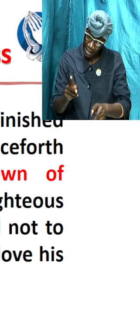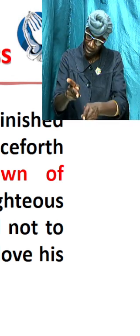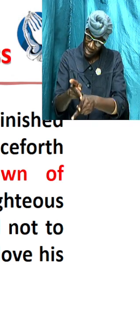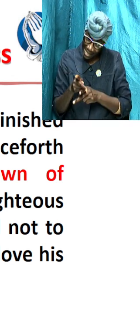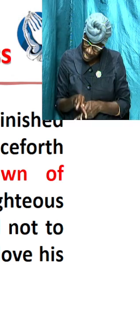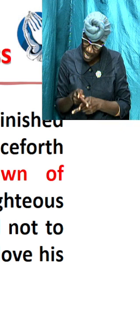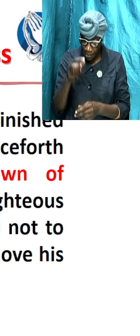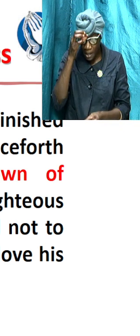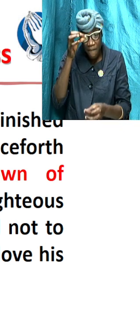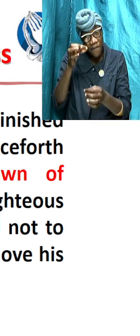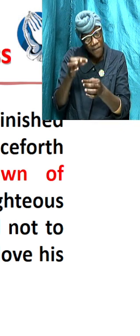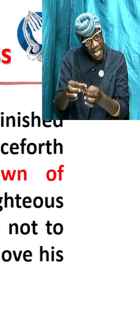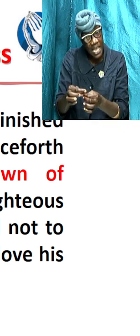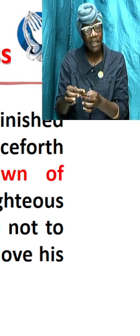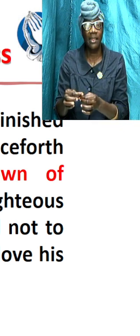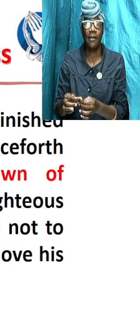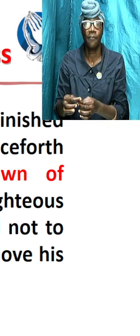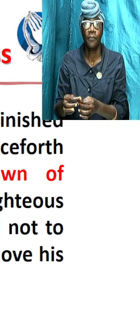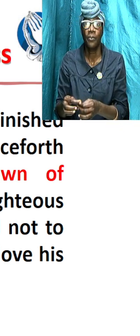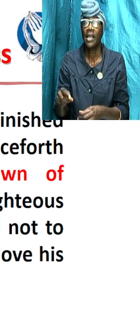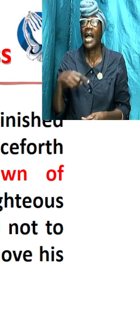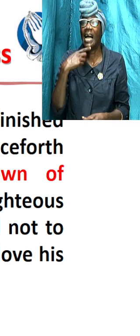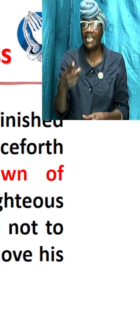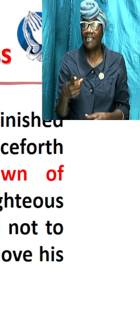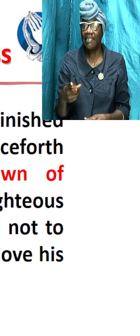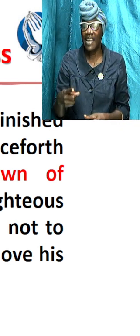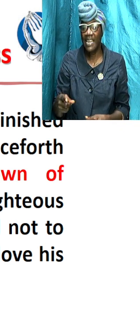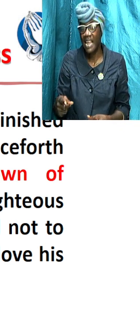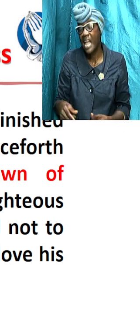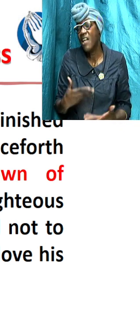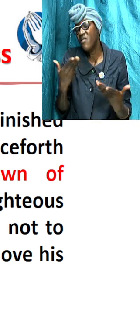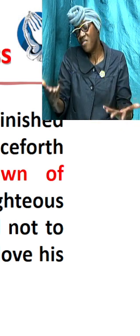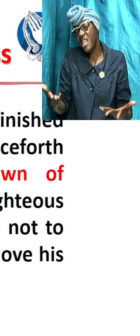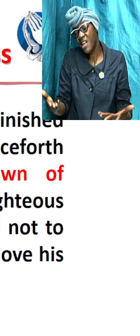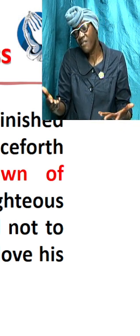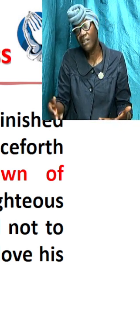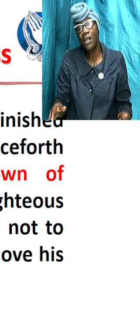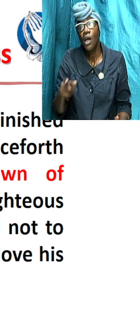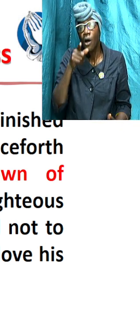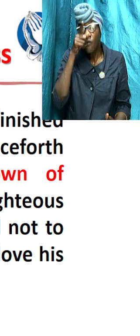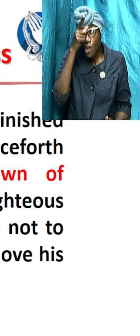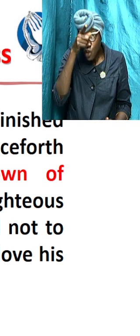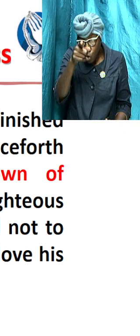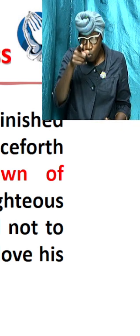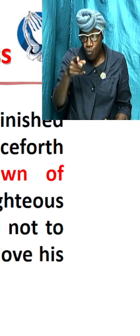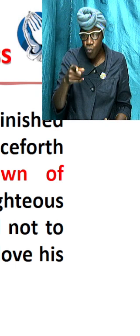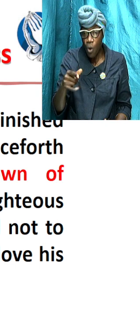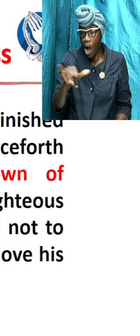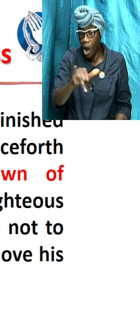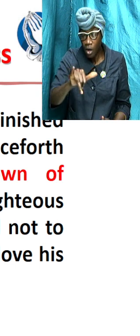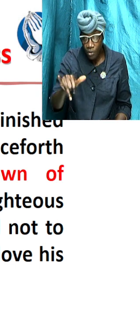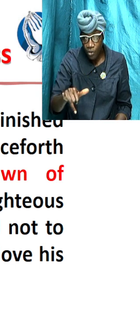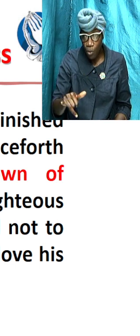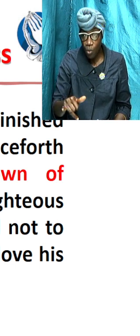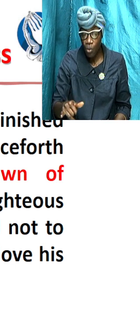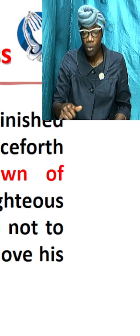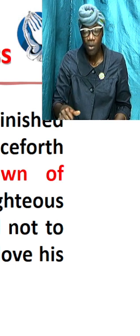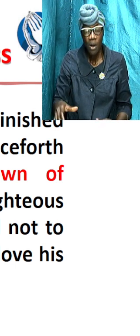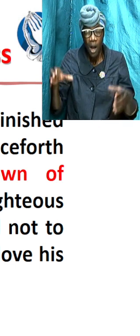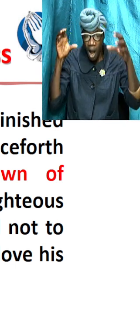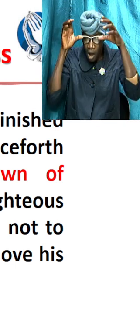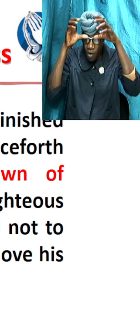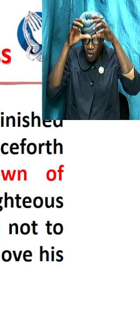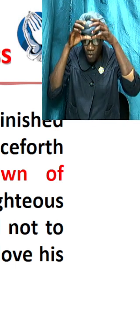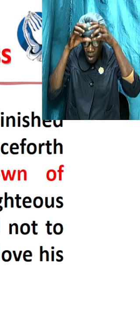course and trying to keep the faith. And he's saying there is laid up for you also a crown of life. Amen. A crown of